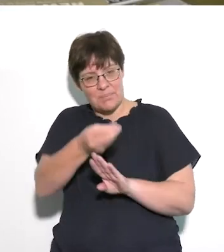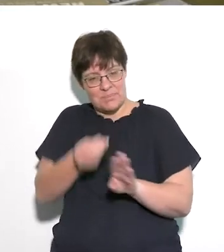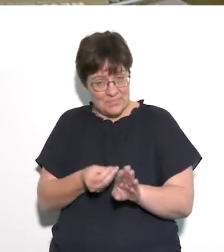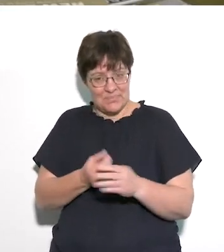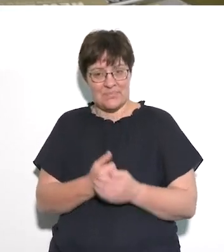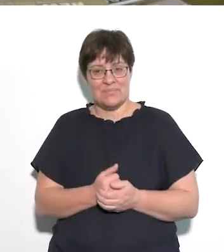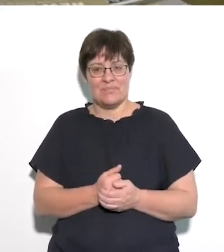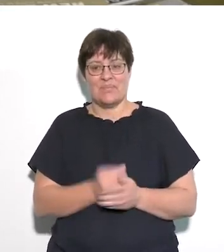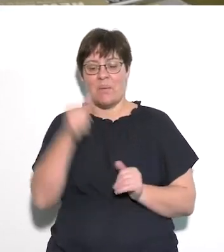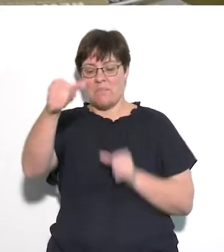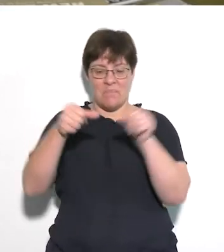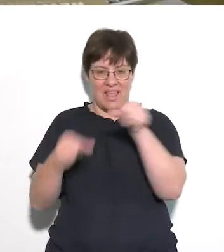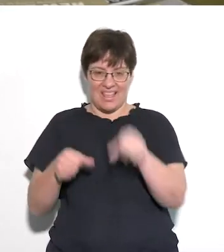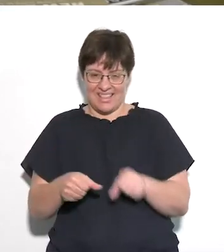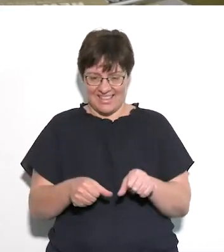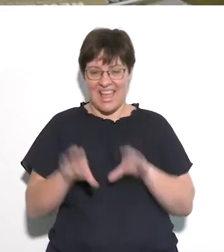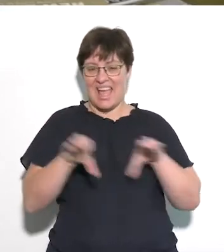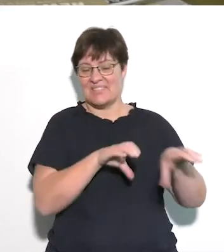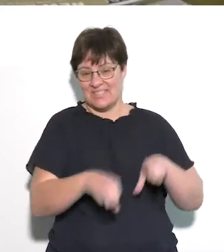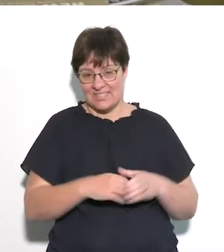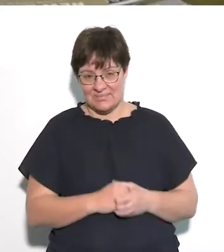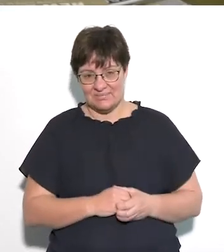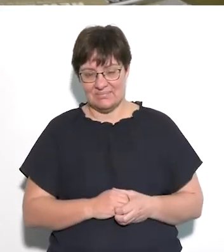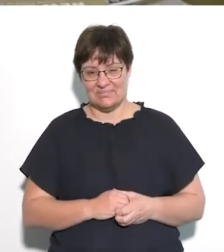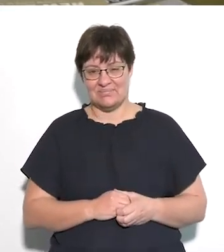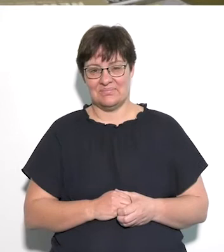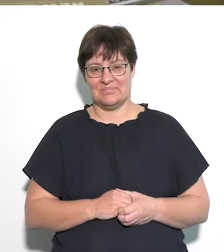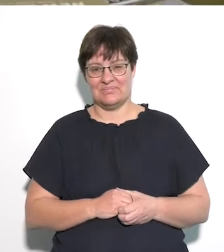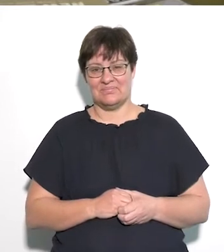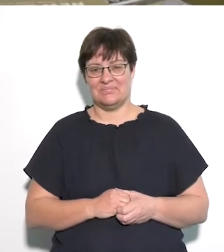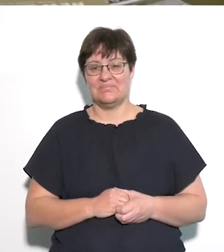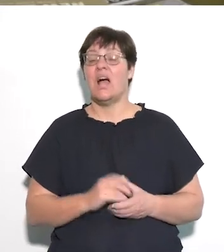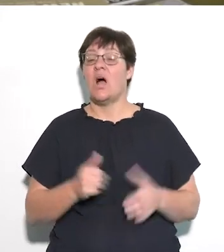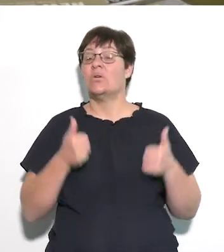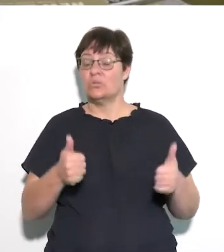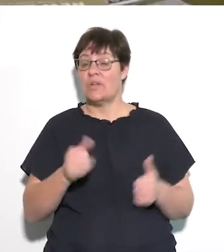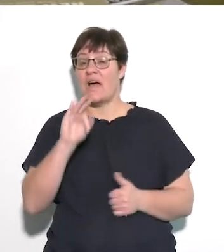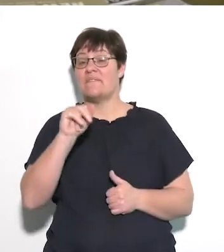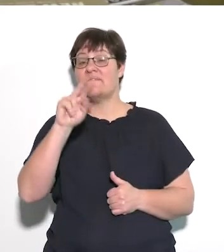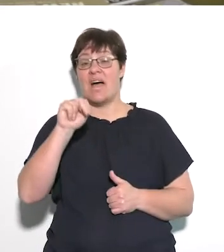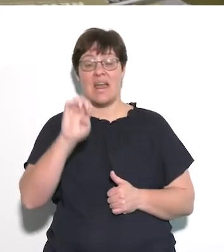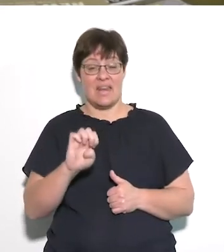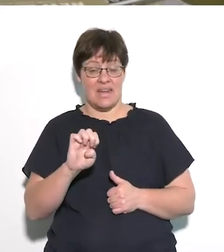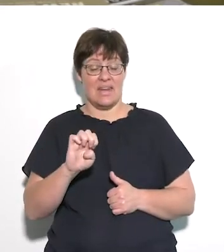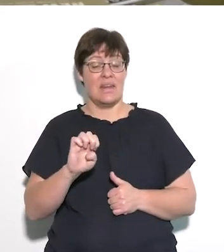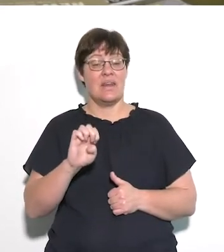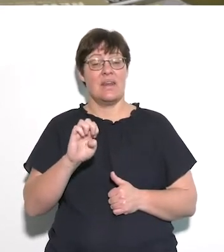for completing the activity on the frame. This is very good for fine motor